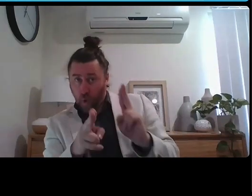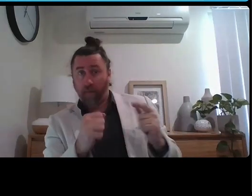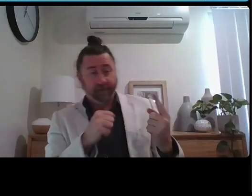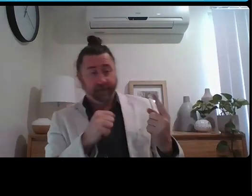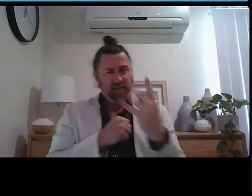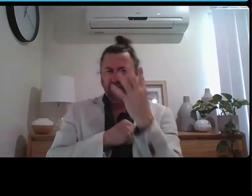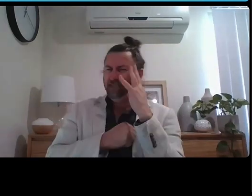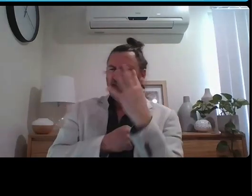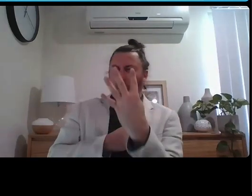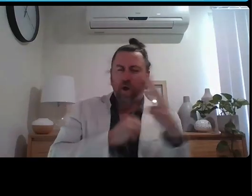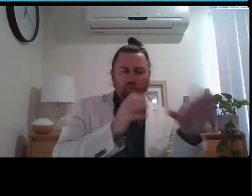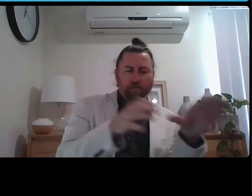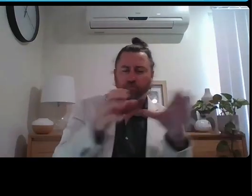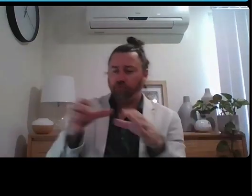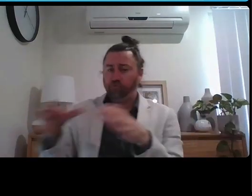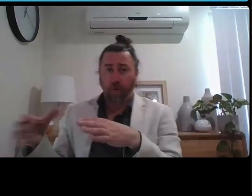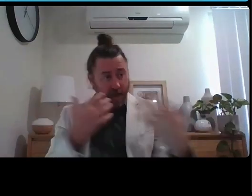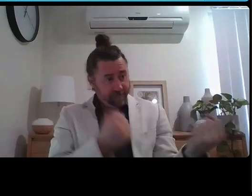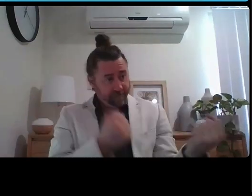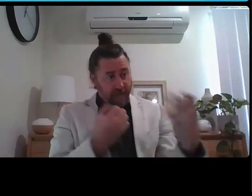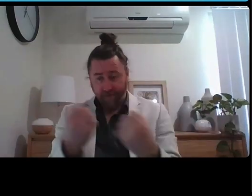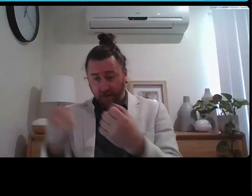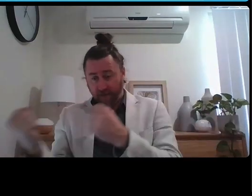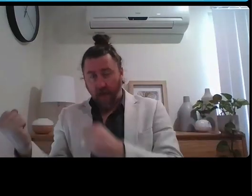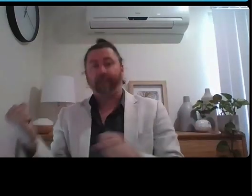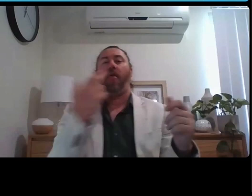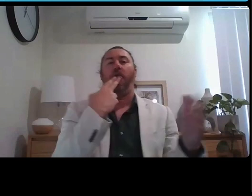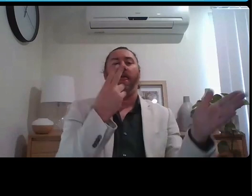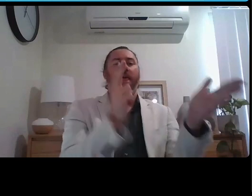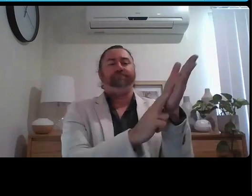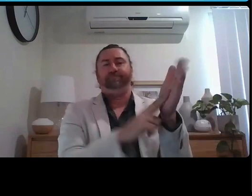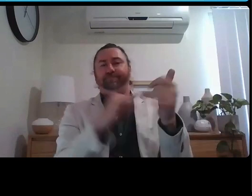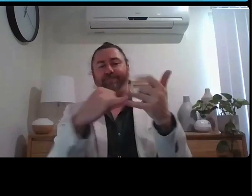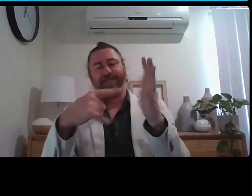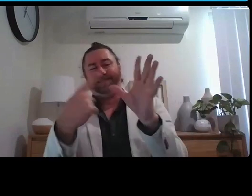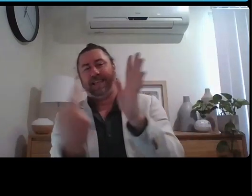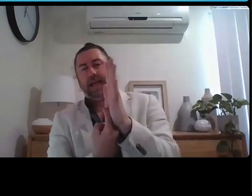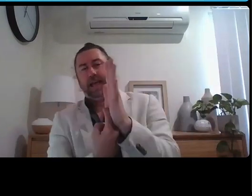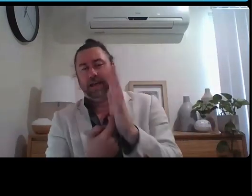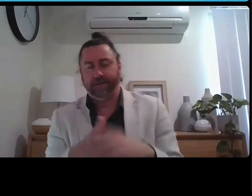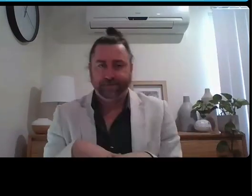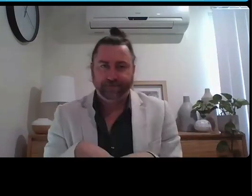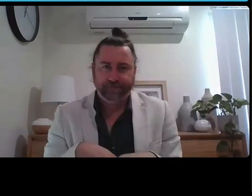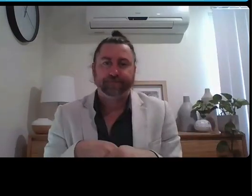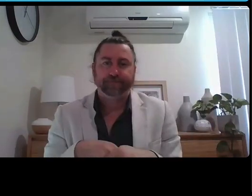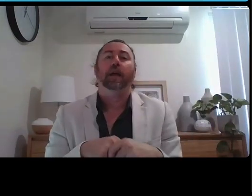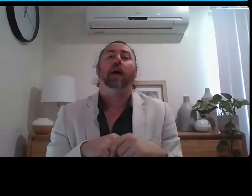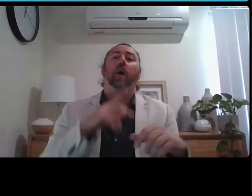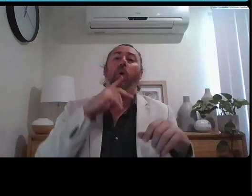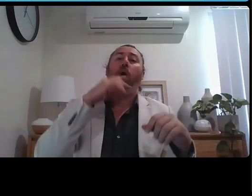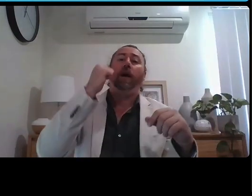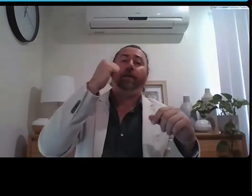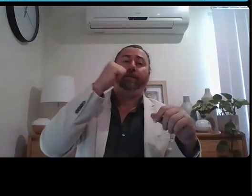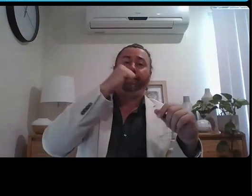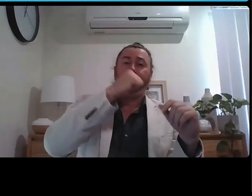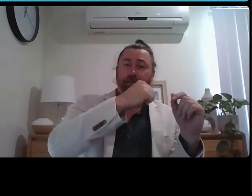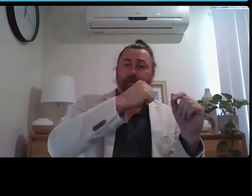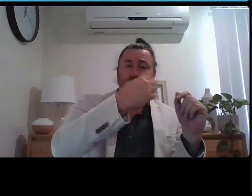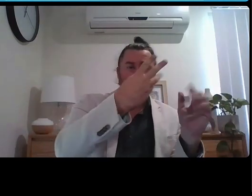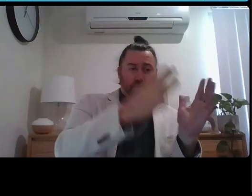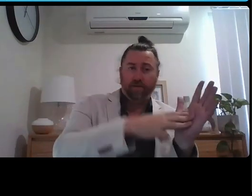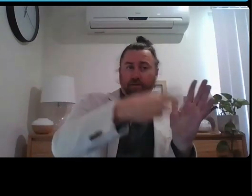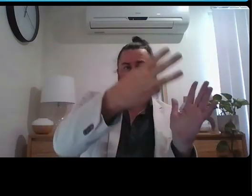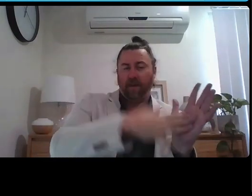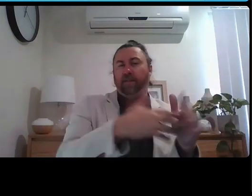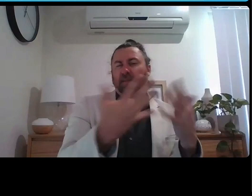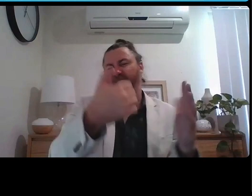subcategory ratings. In relation to staffing and quality measures, they will become available after 2 consecutive quarters or